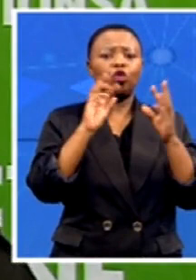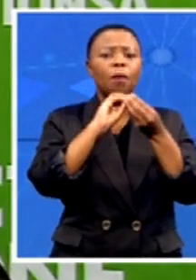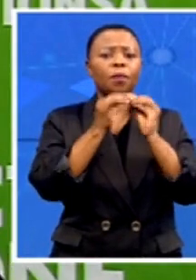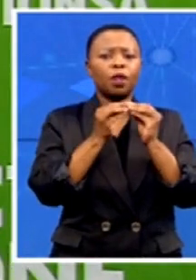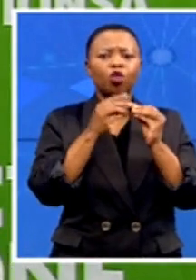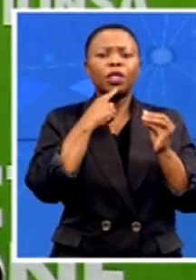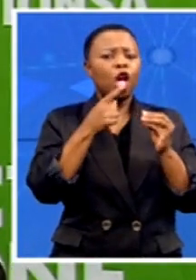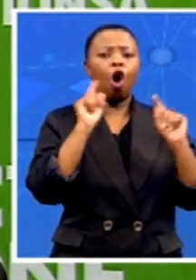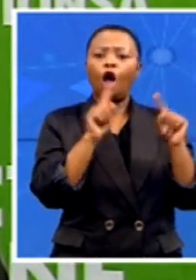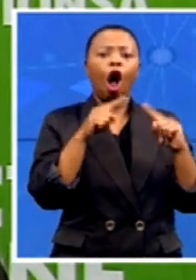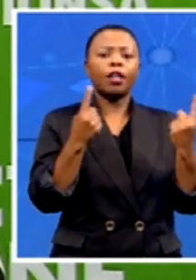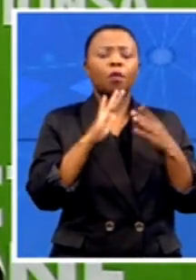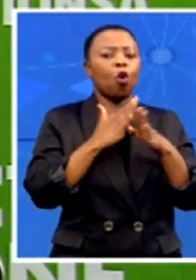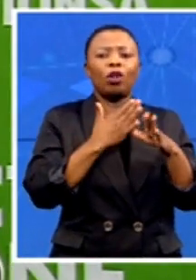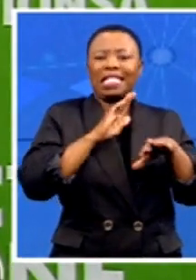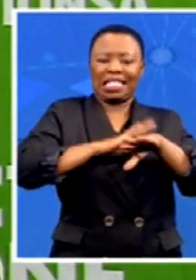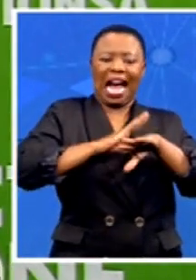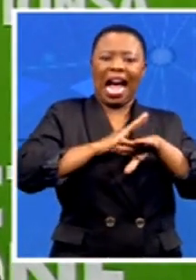their side.